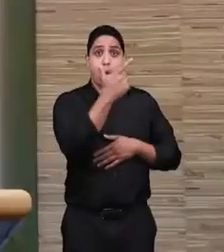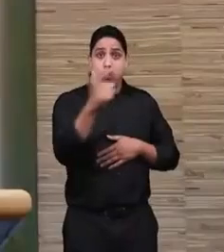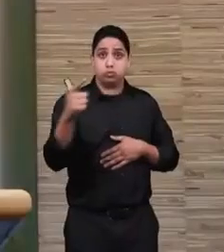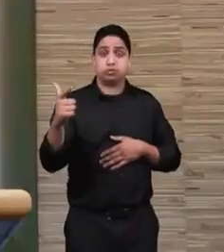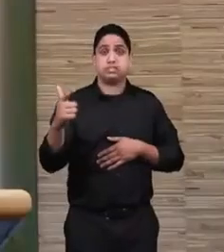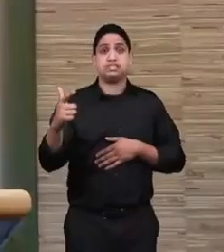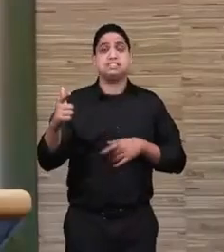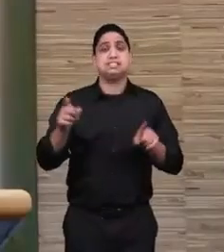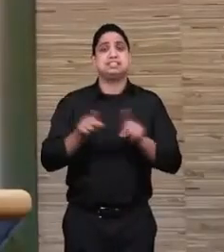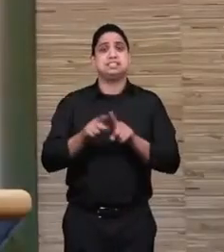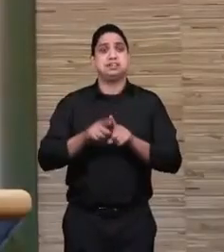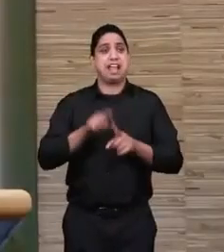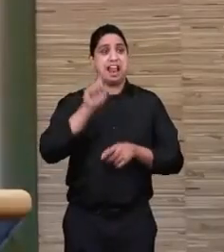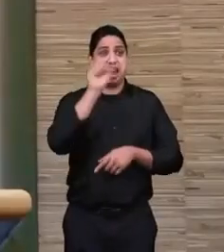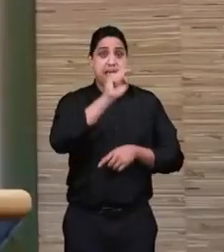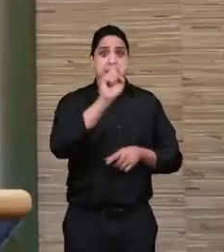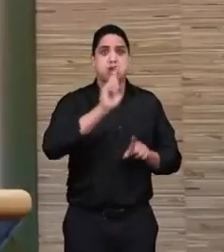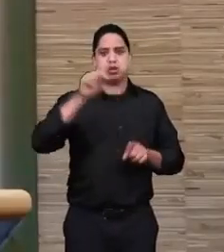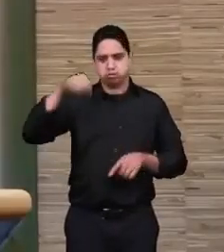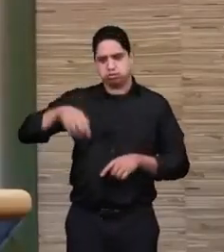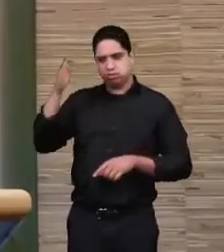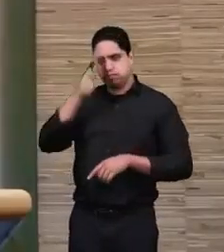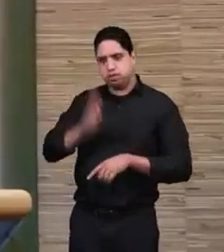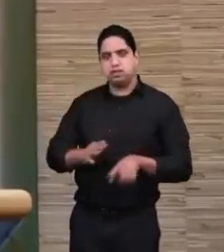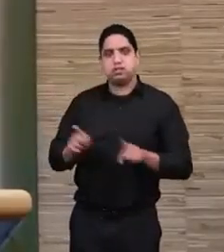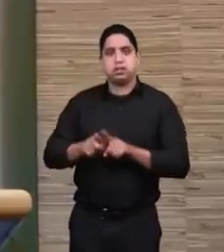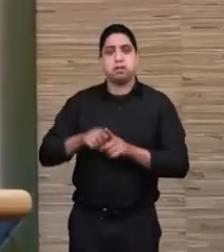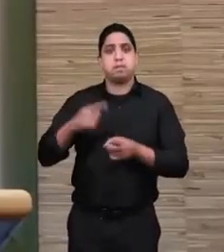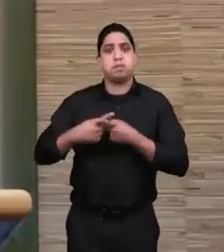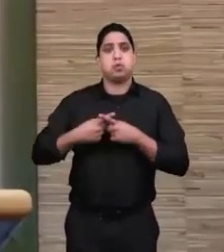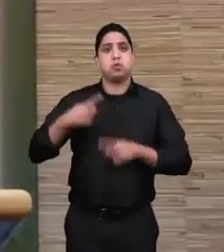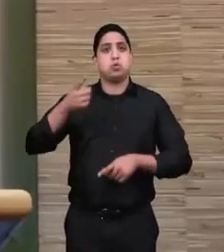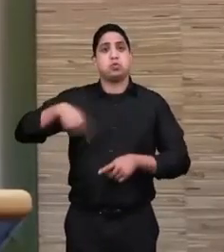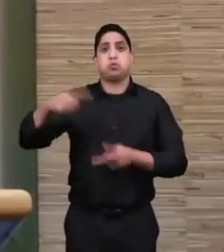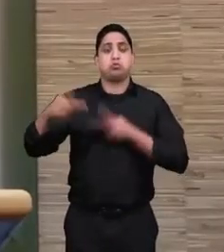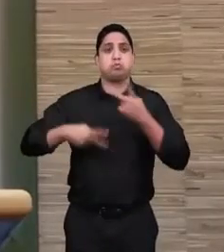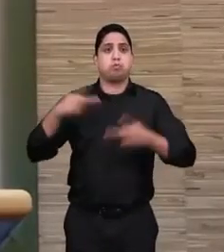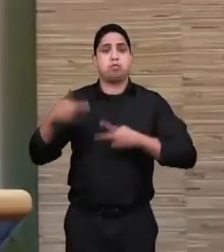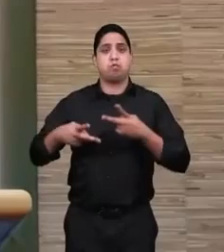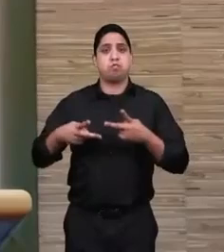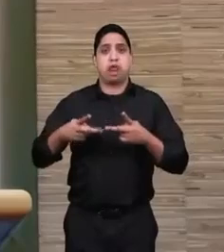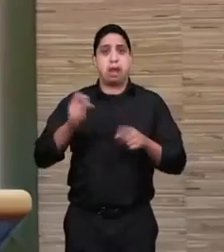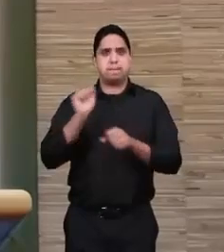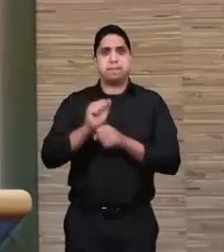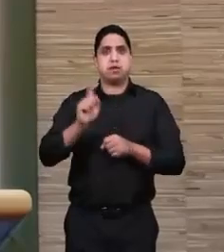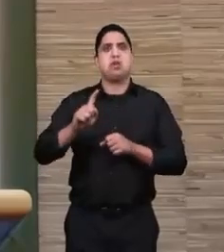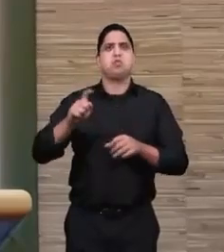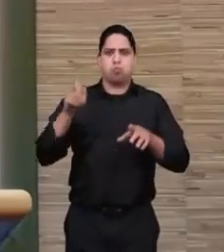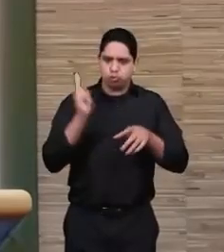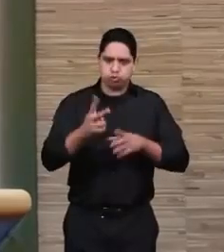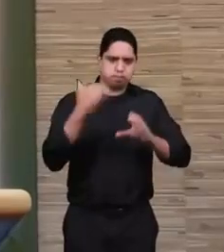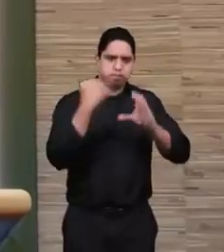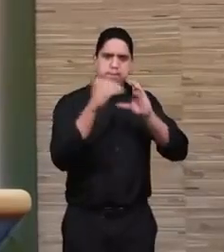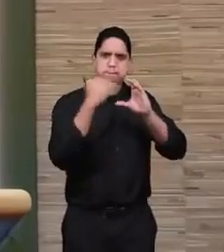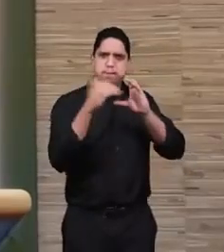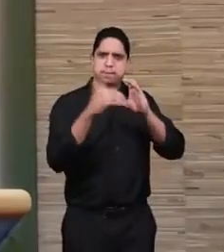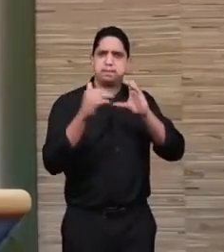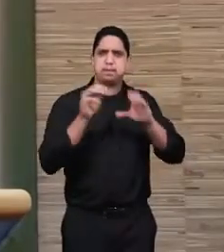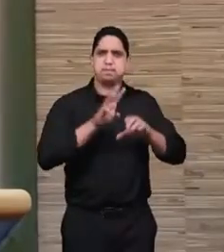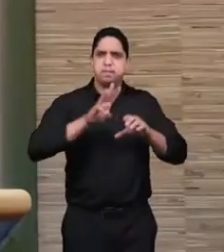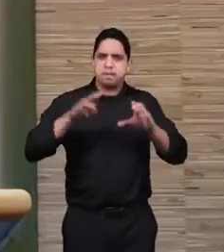only there, but also in Brazil, because our people didn't stop inviting, sending the link, and they will continue. And we